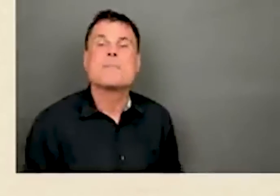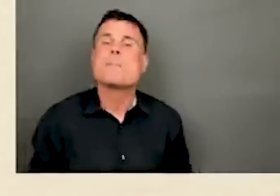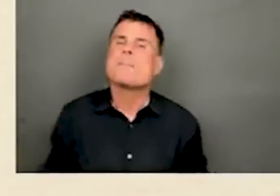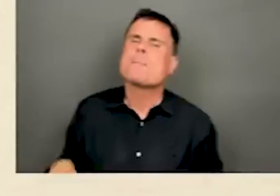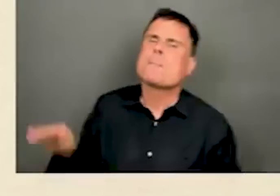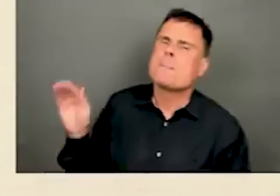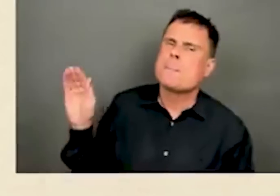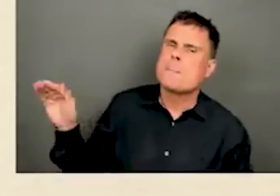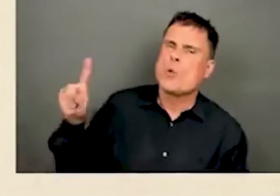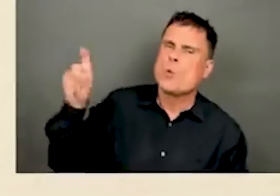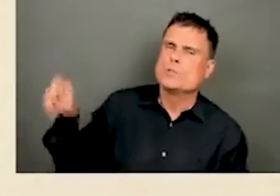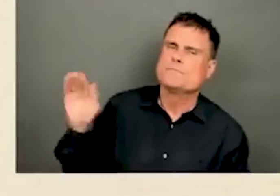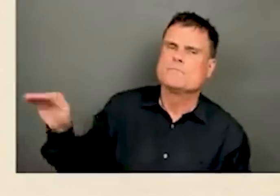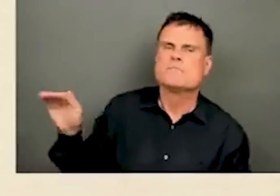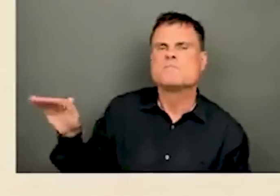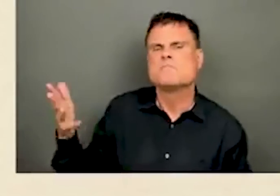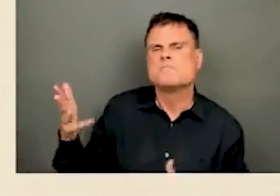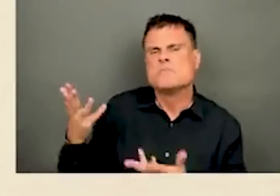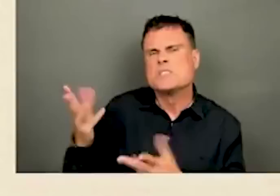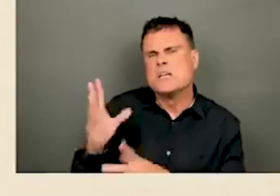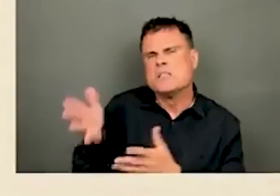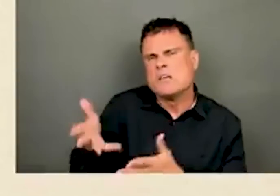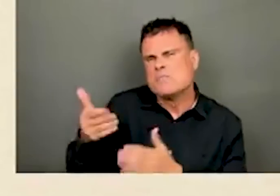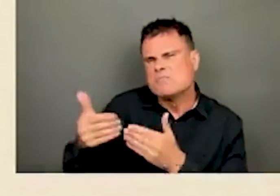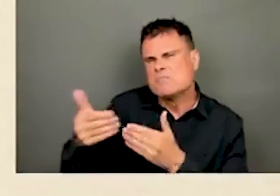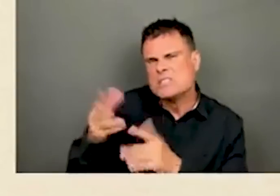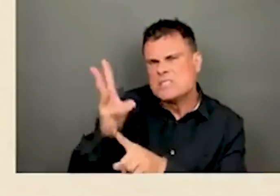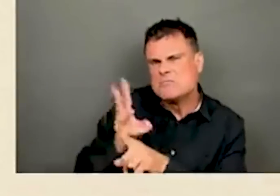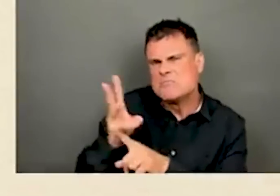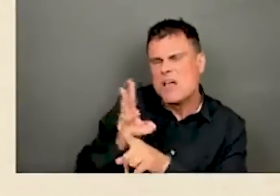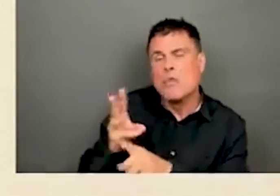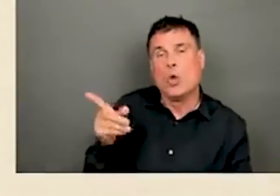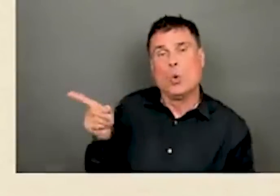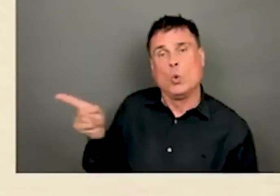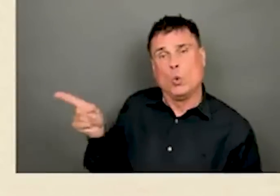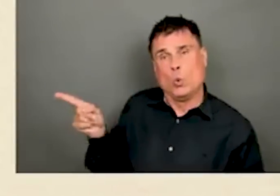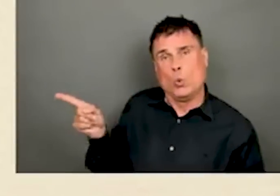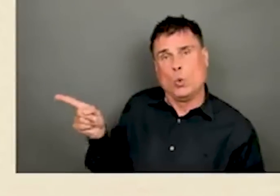from the never-ending argument about federal health care funding, is there anything